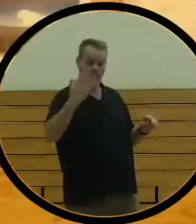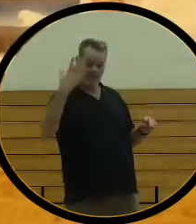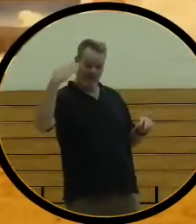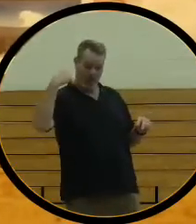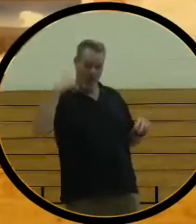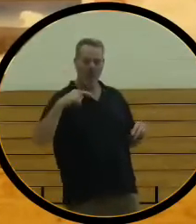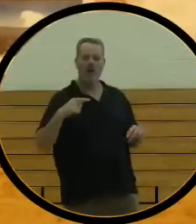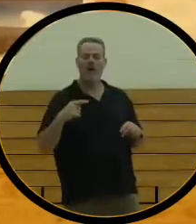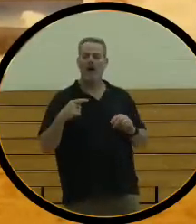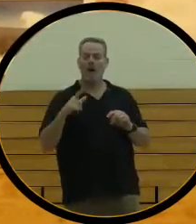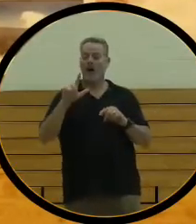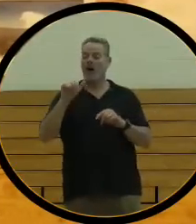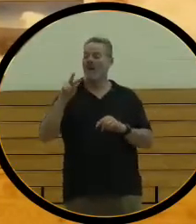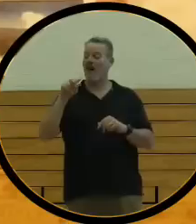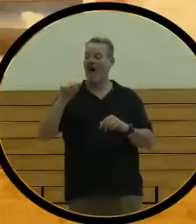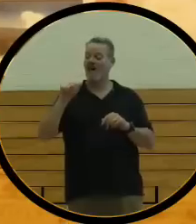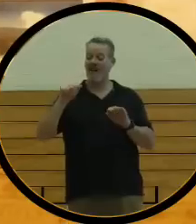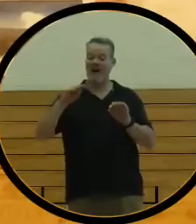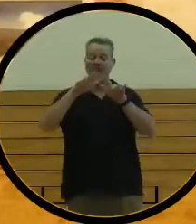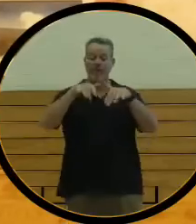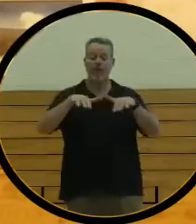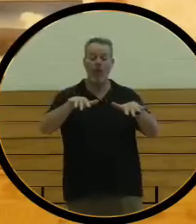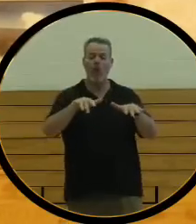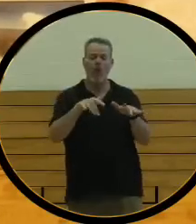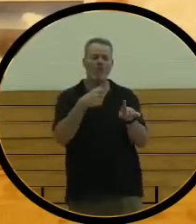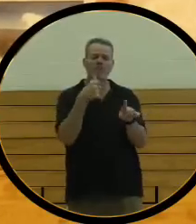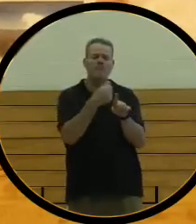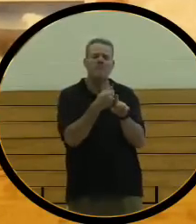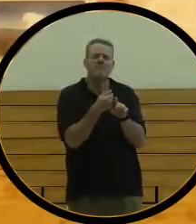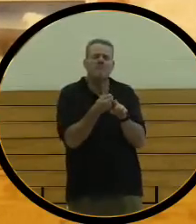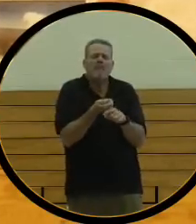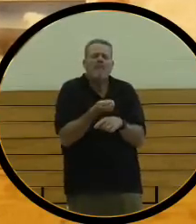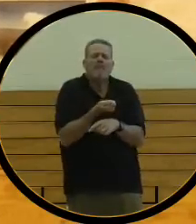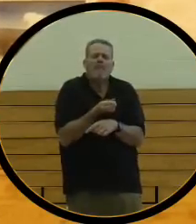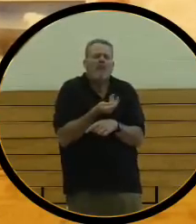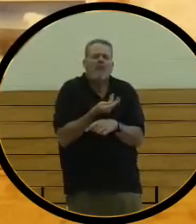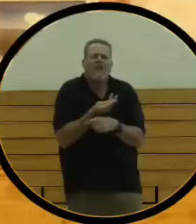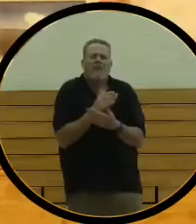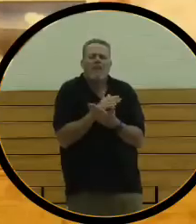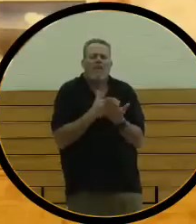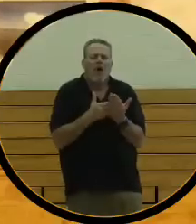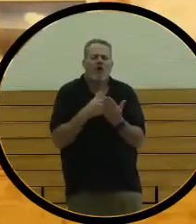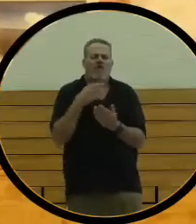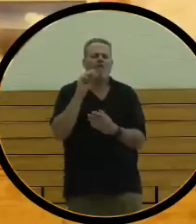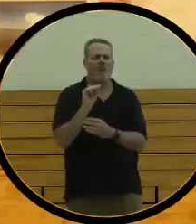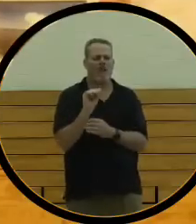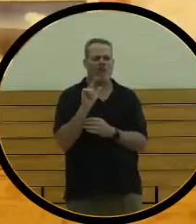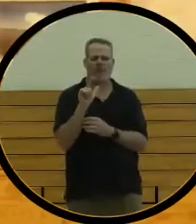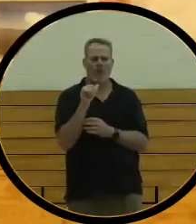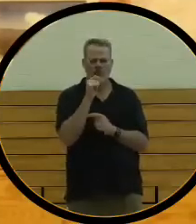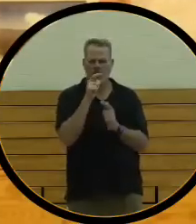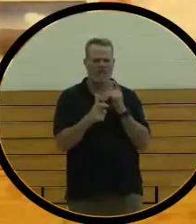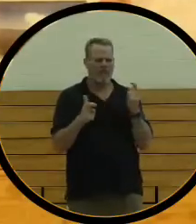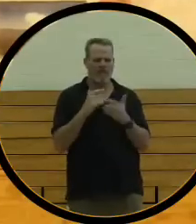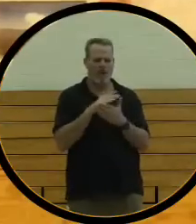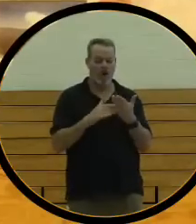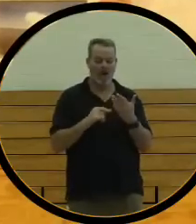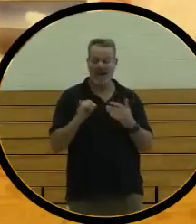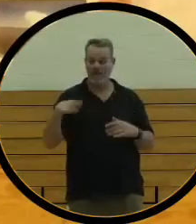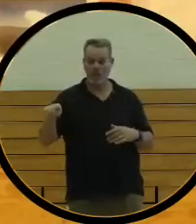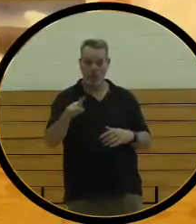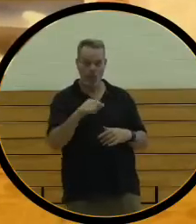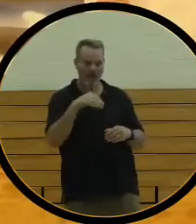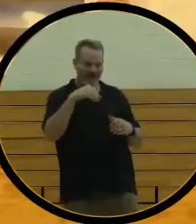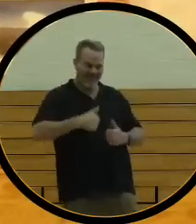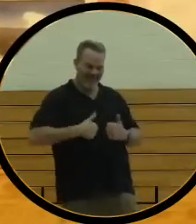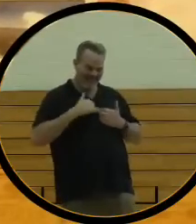lava flows actually impact a fairly small part of Mauna Loa, right? So now if you're unlucky enough to be in